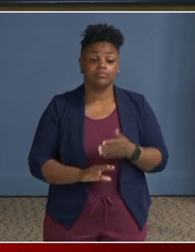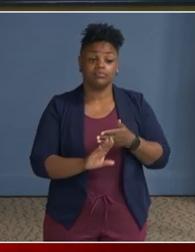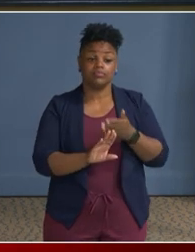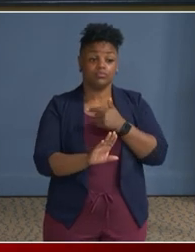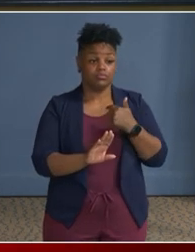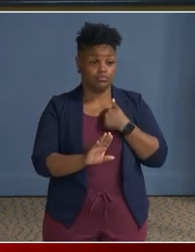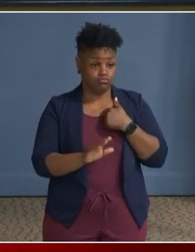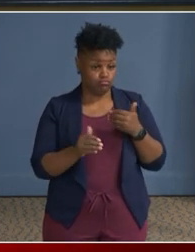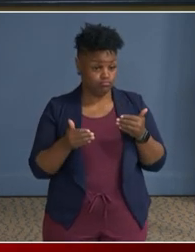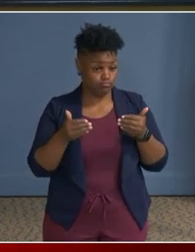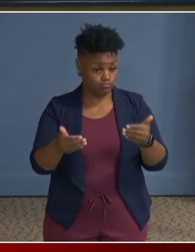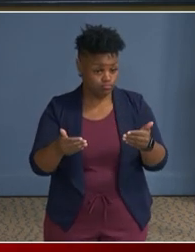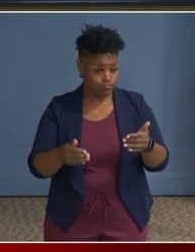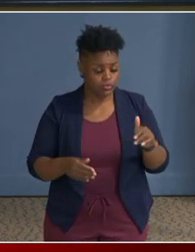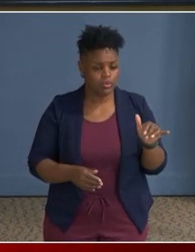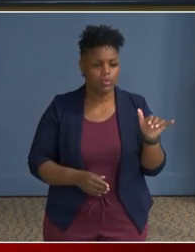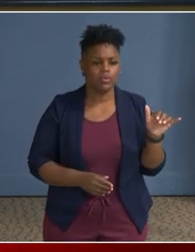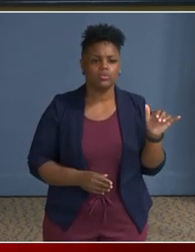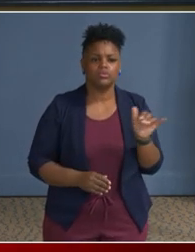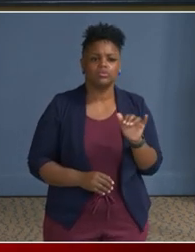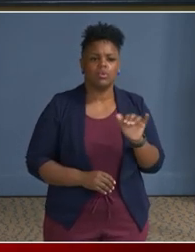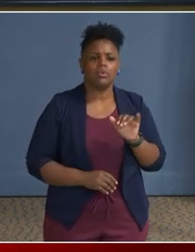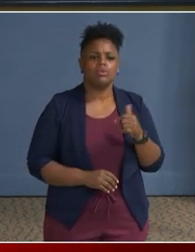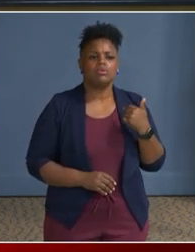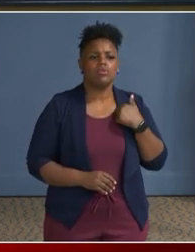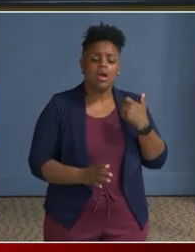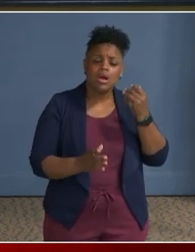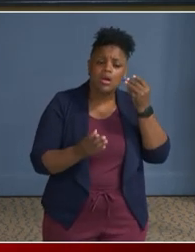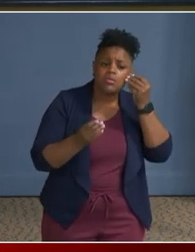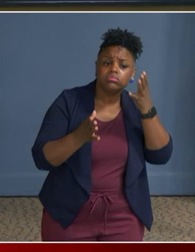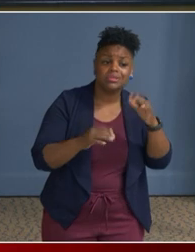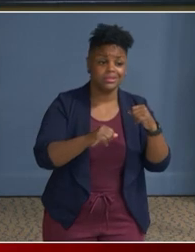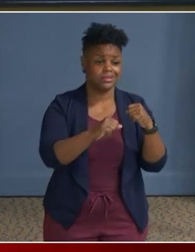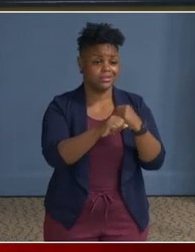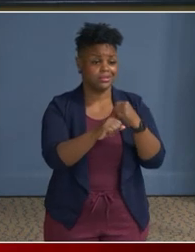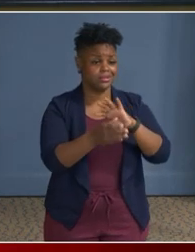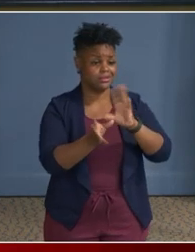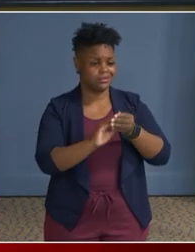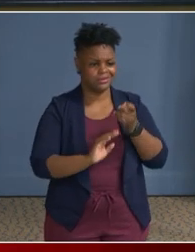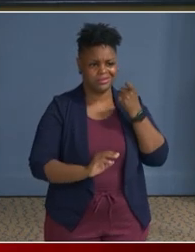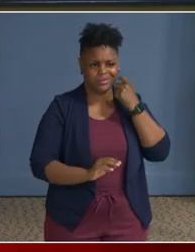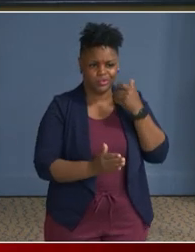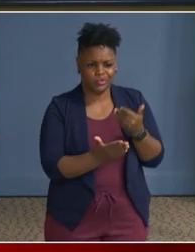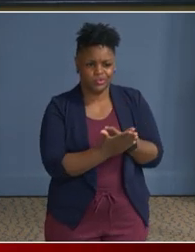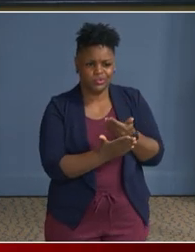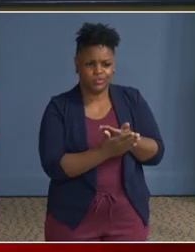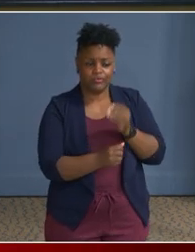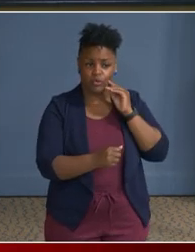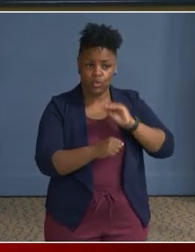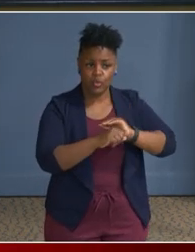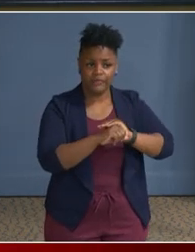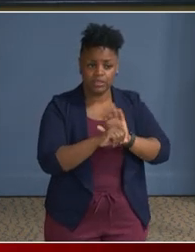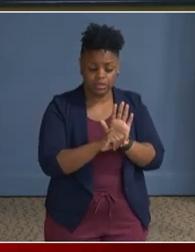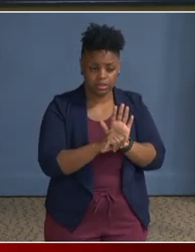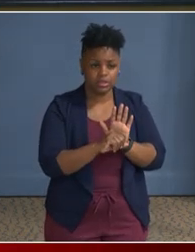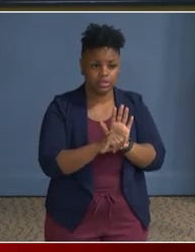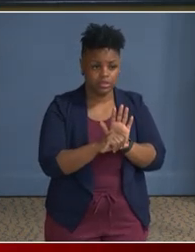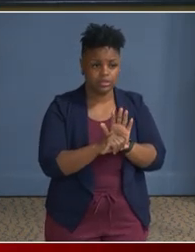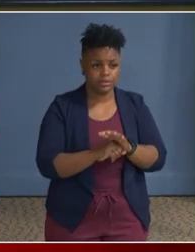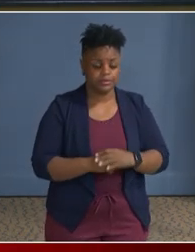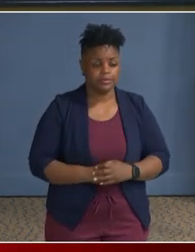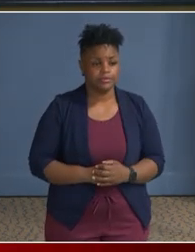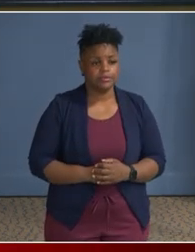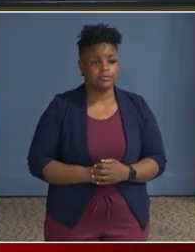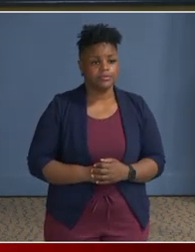to also report out on our latest information on the district's response to